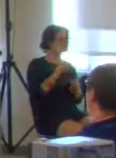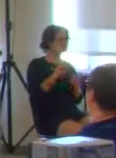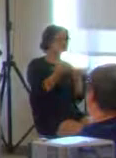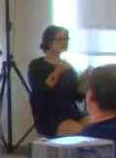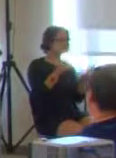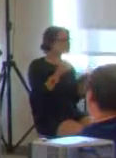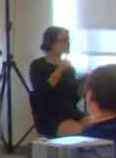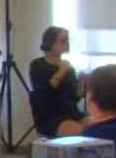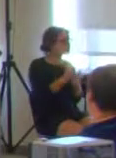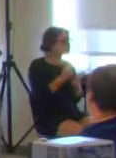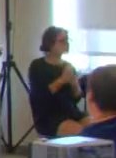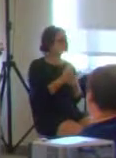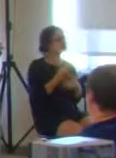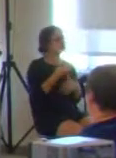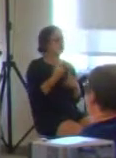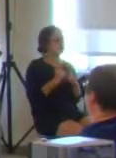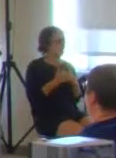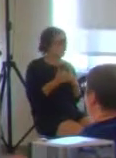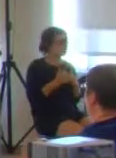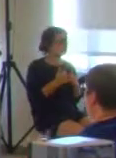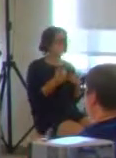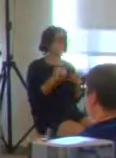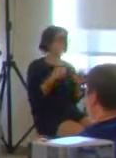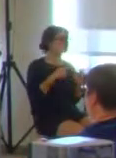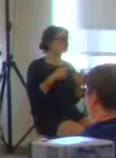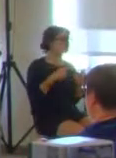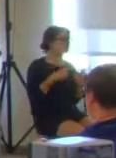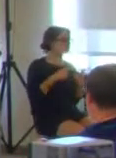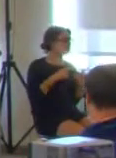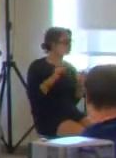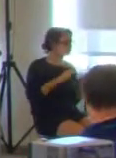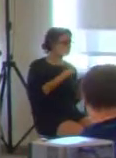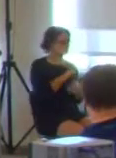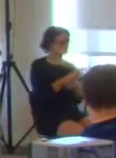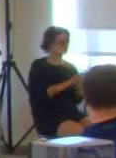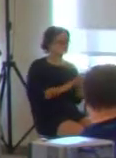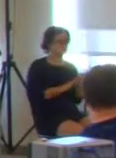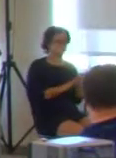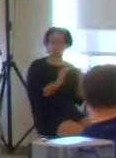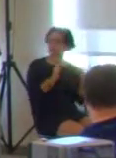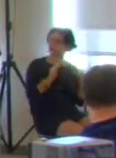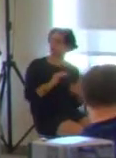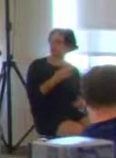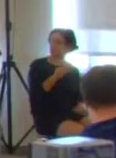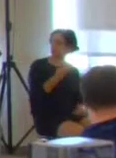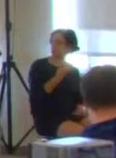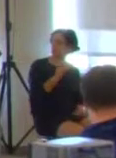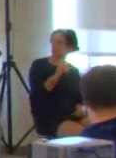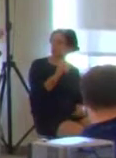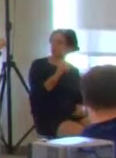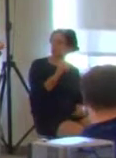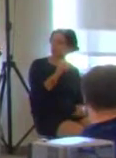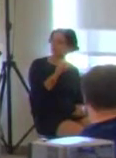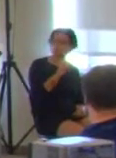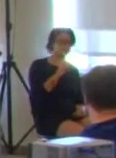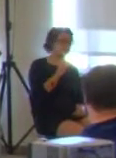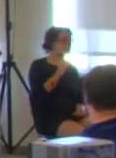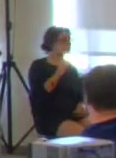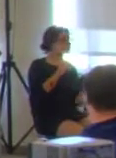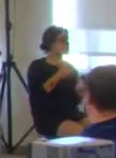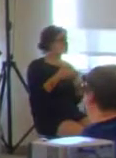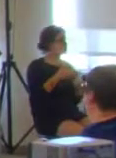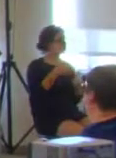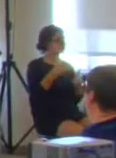delivered. Holistic means different things, but it basically means that all domains of